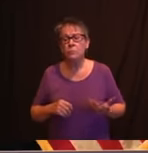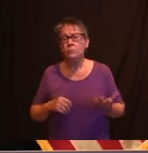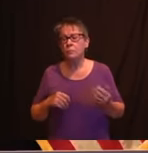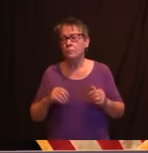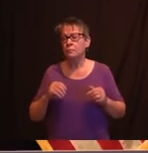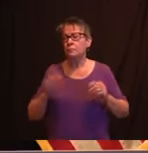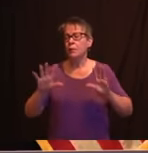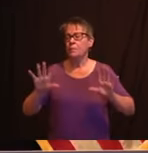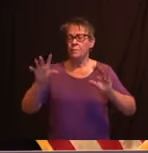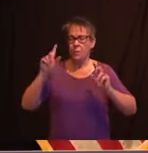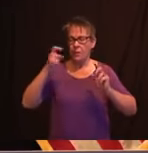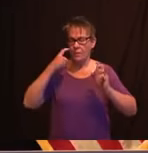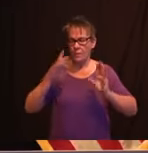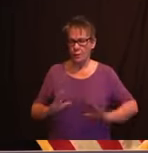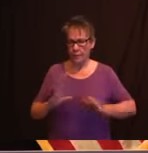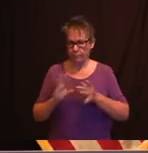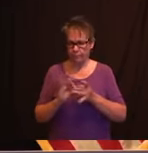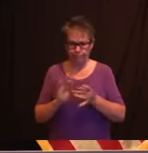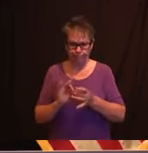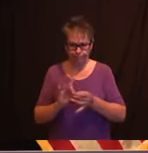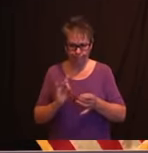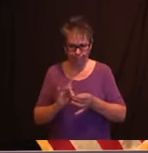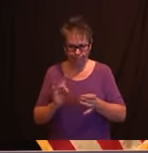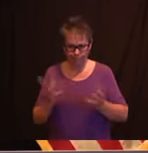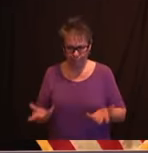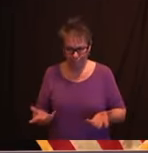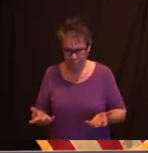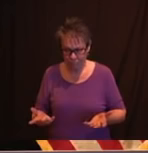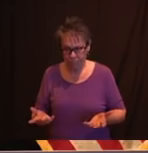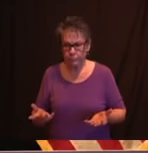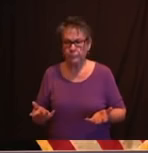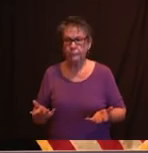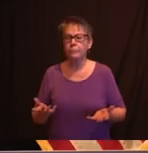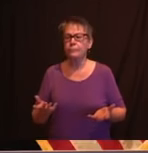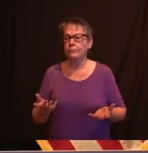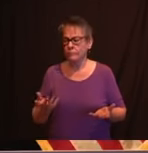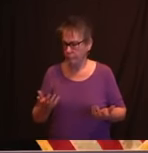We will absolutely do a postmortem on the veterans' homes, period.